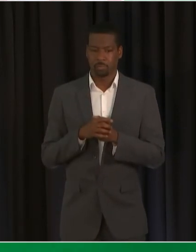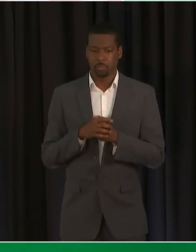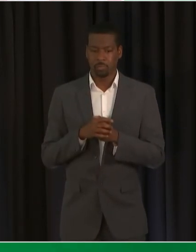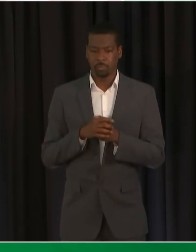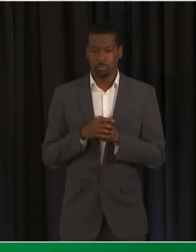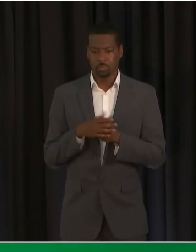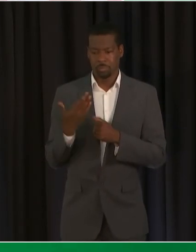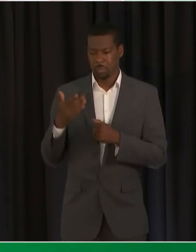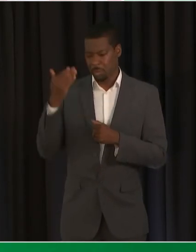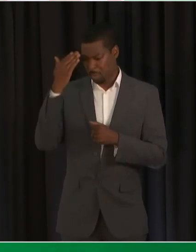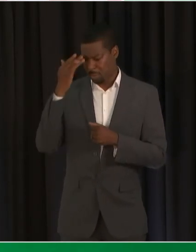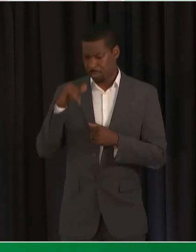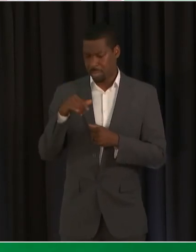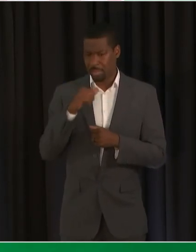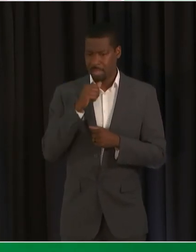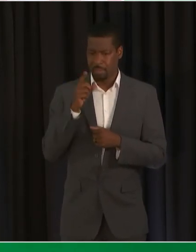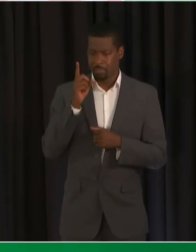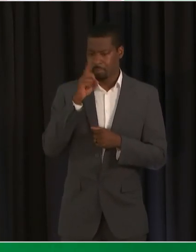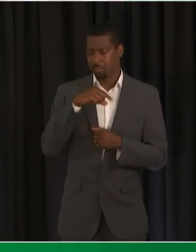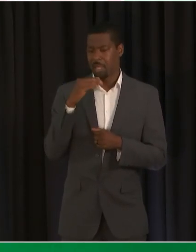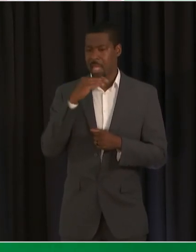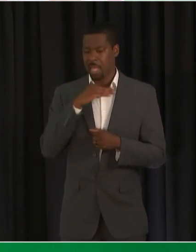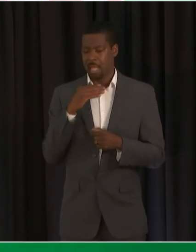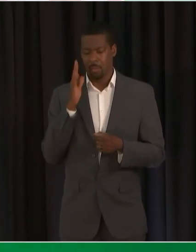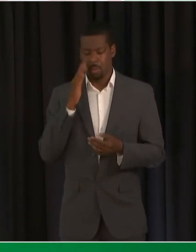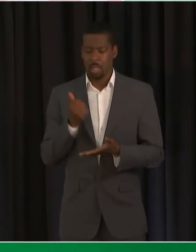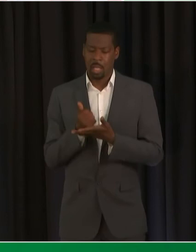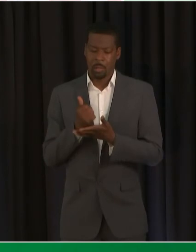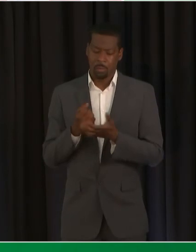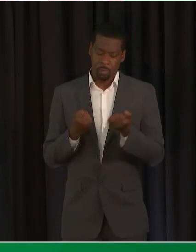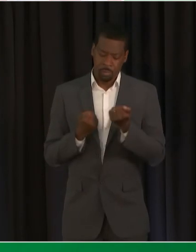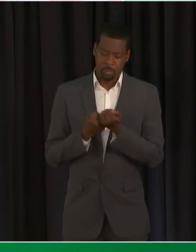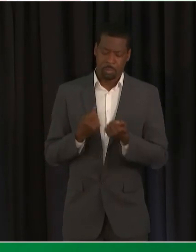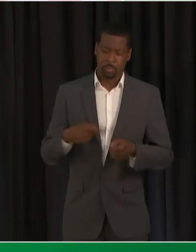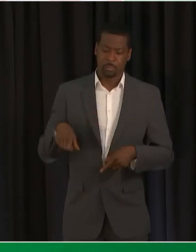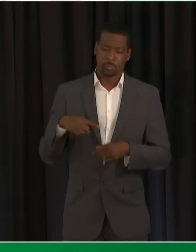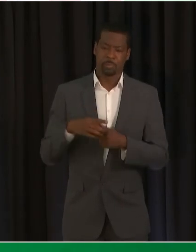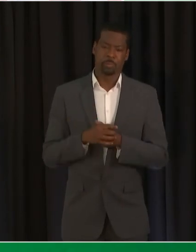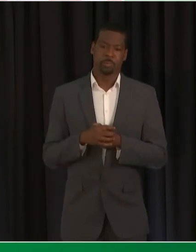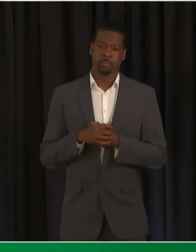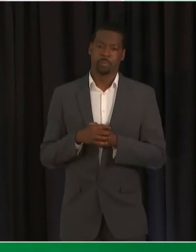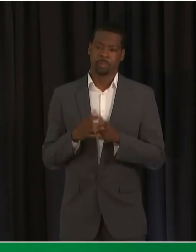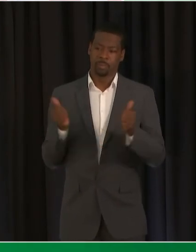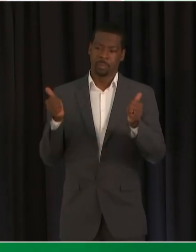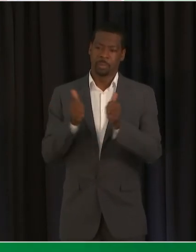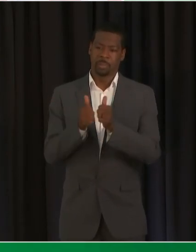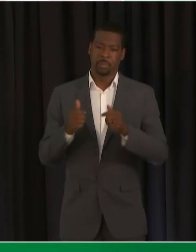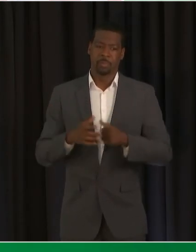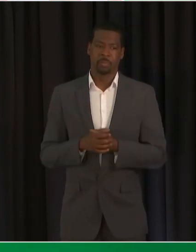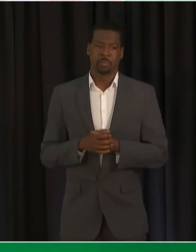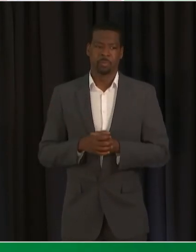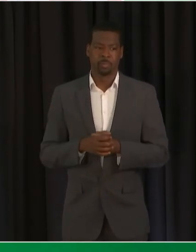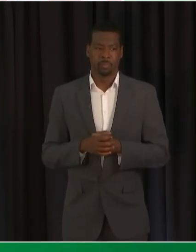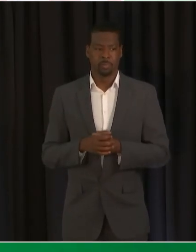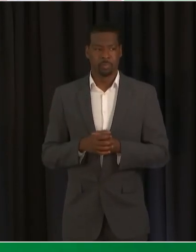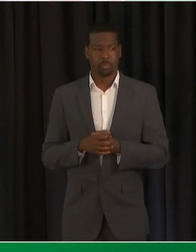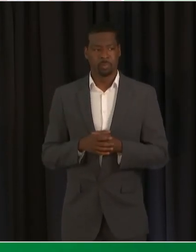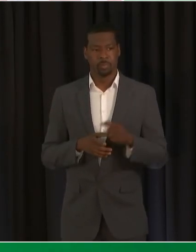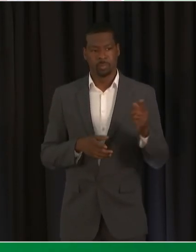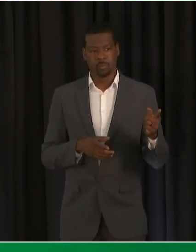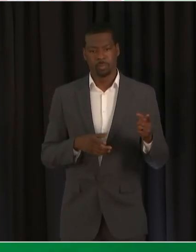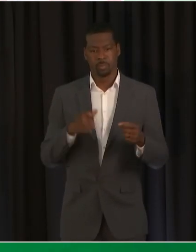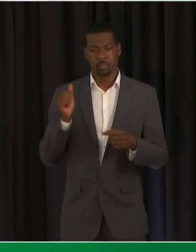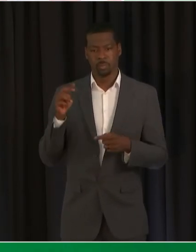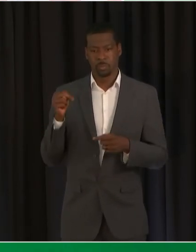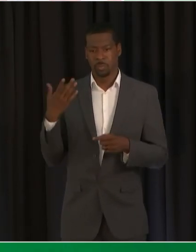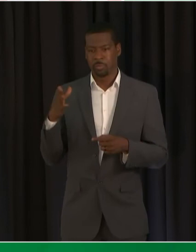you have to pretend that you have that. We're going to just help get you there. So let's just get there together. Great. And Sean, we're talking a